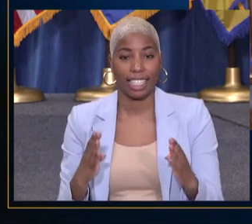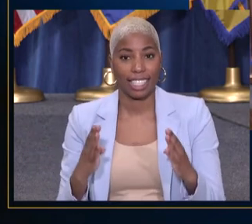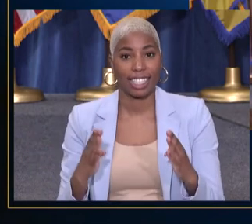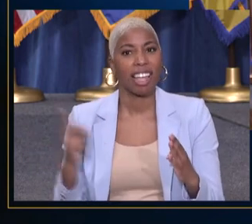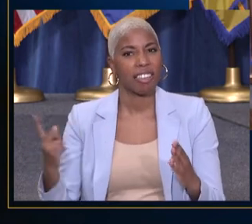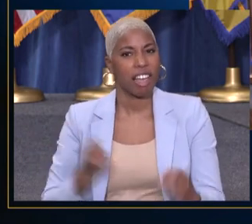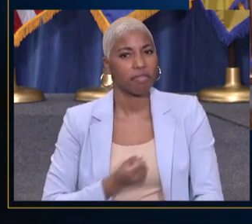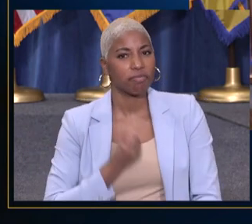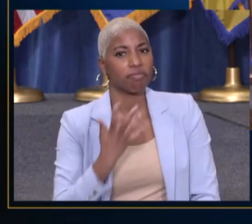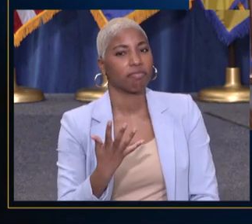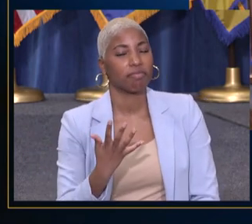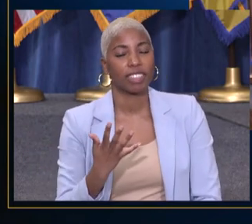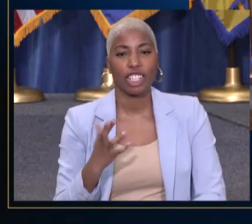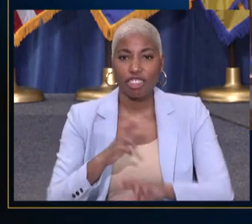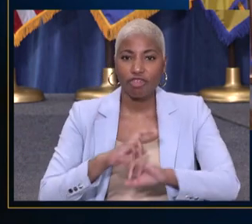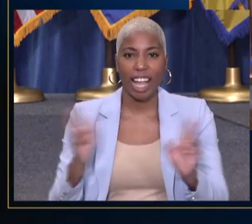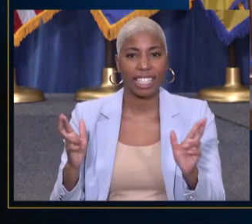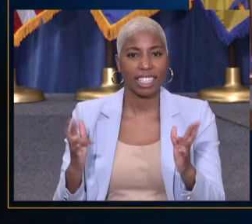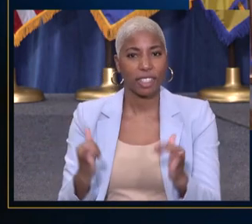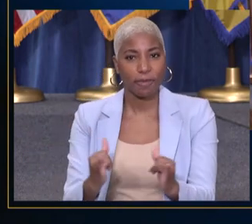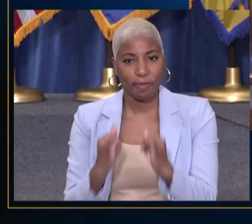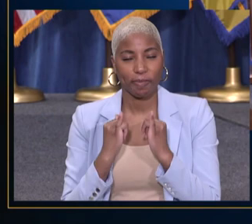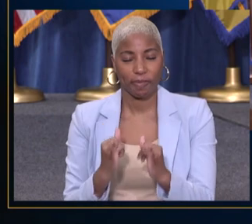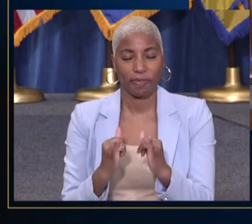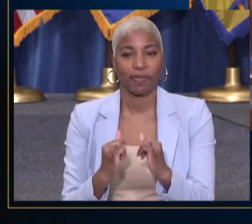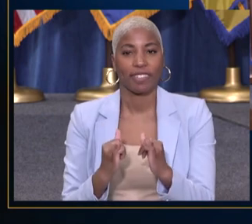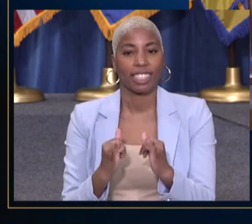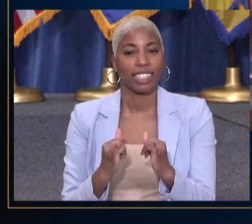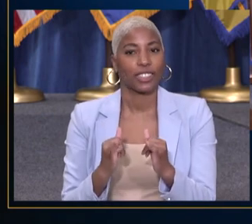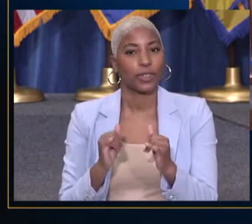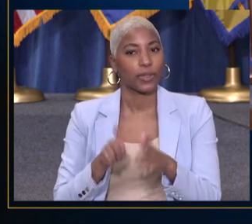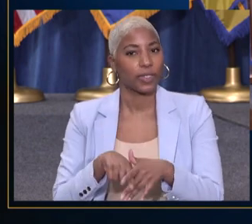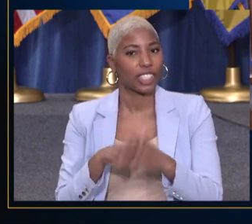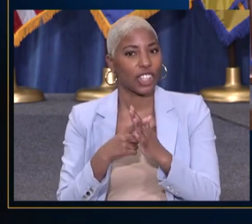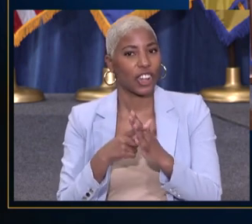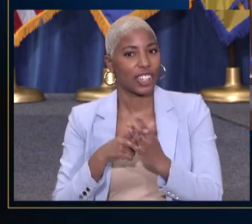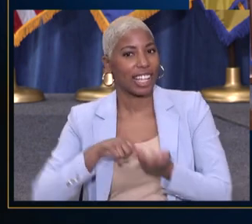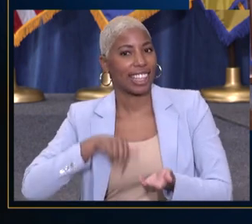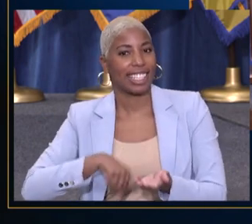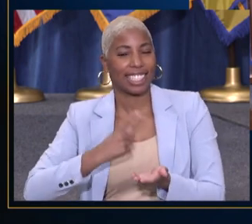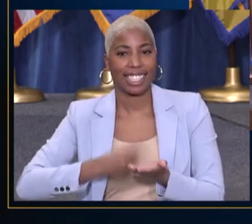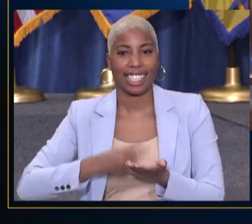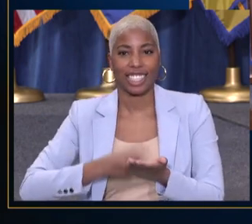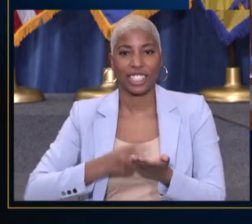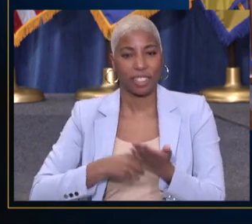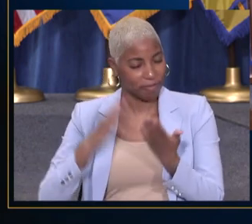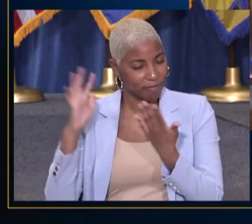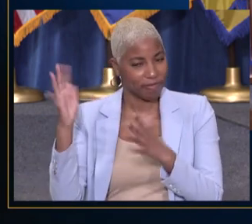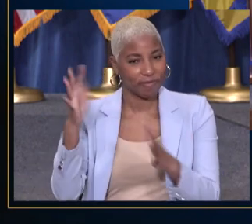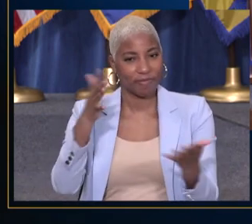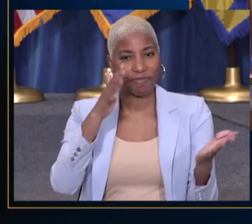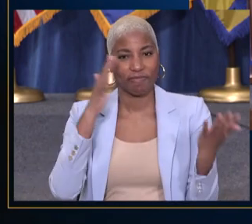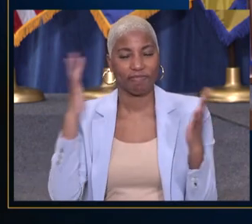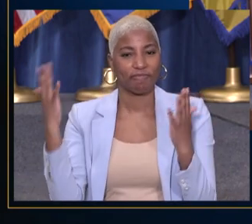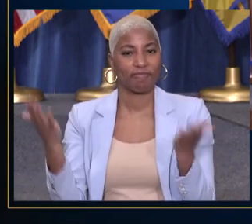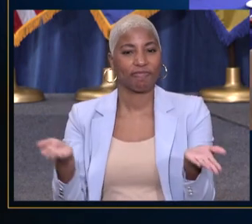to say, and they are ready, just like I am, to kick off this discussion. Let's give them a hand.